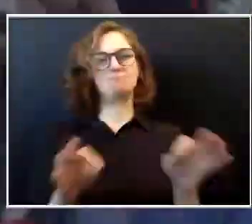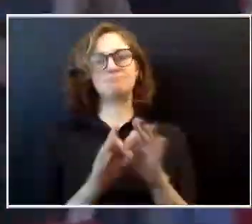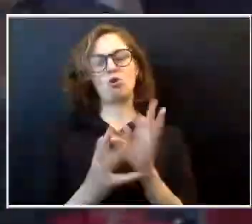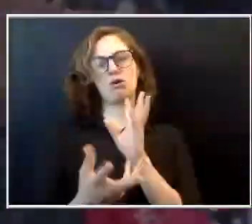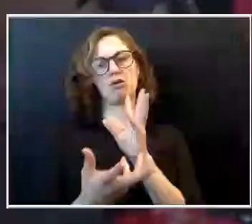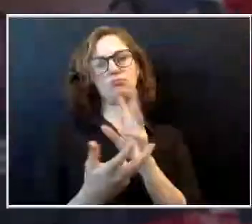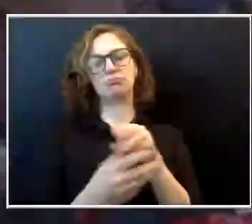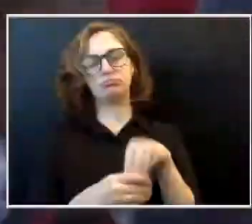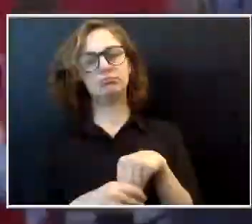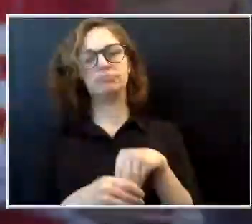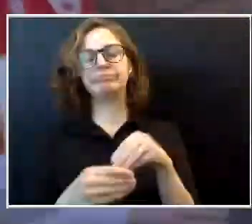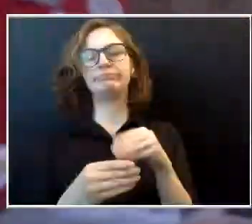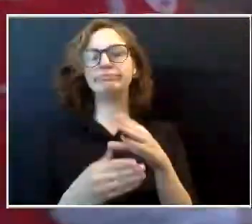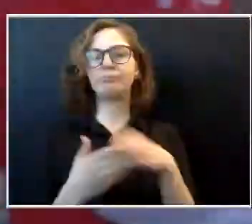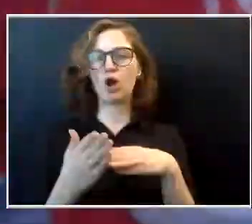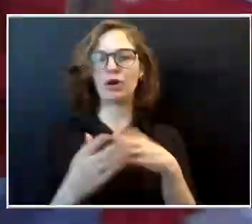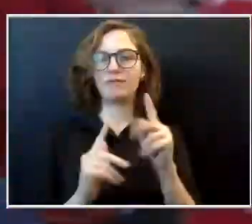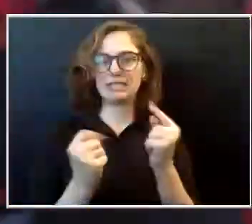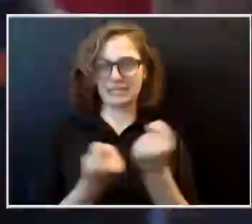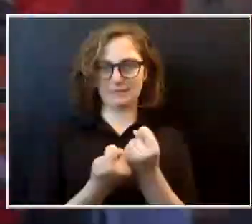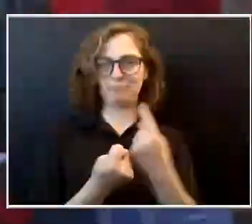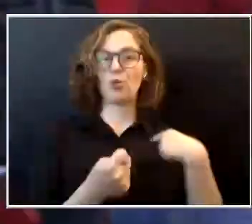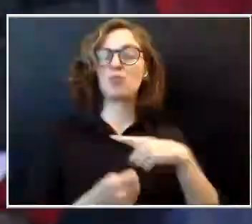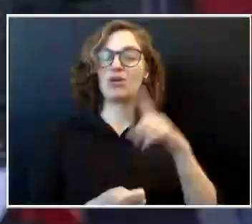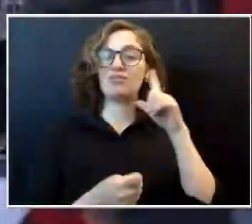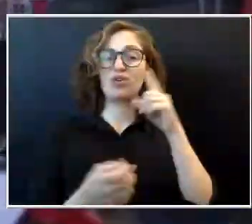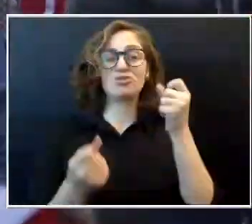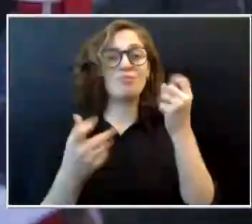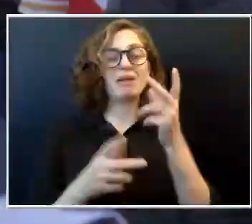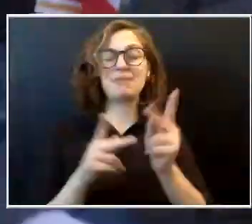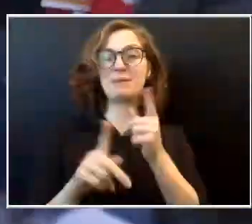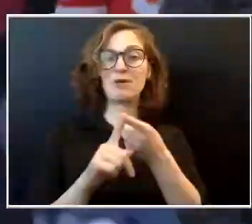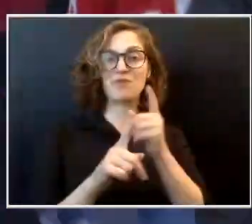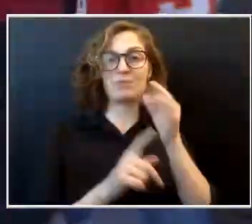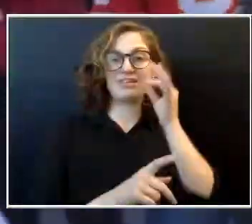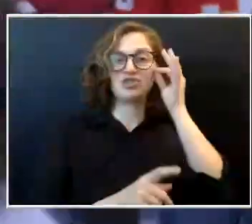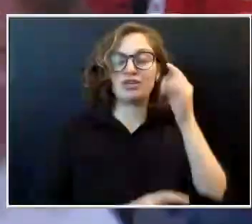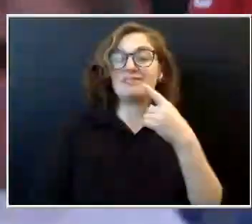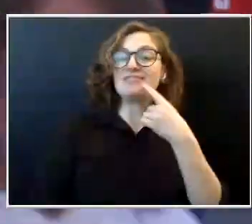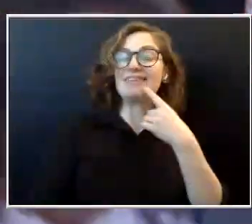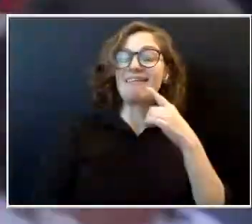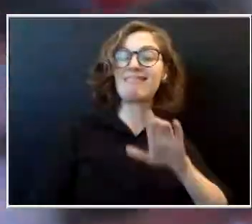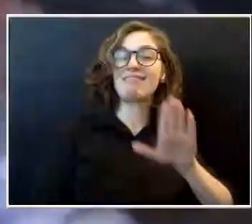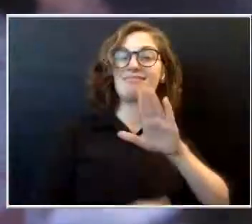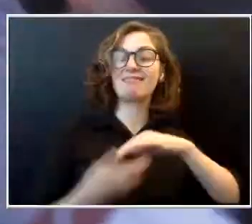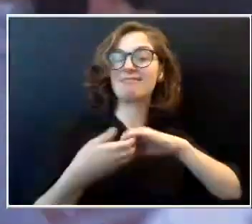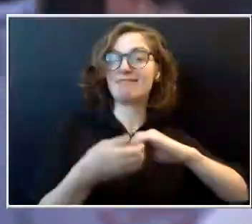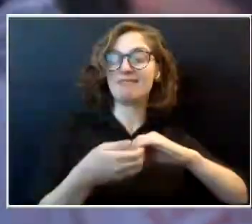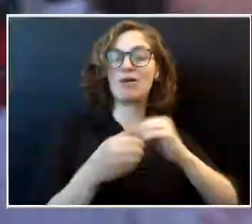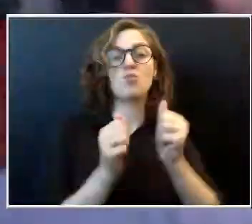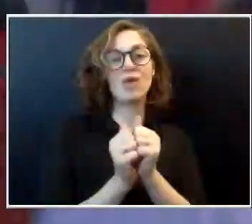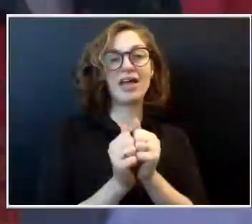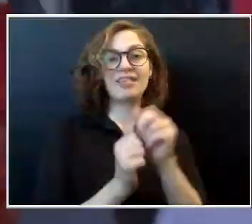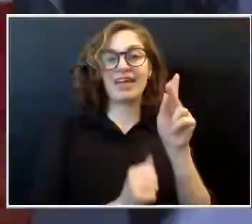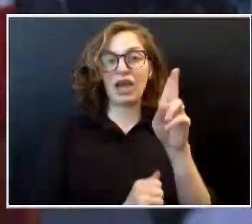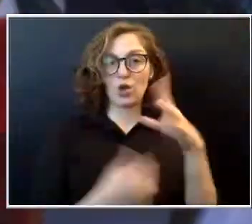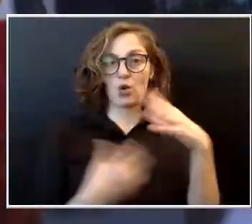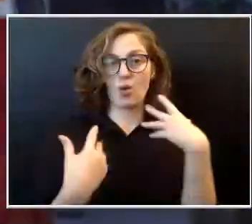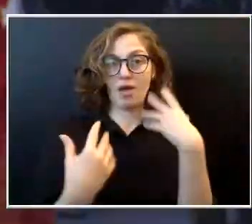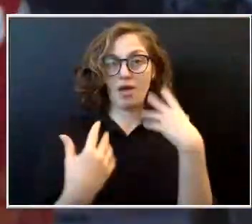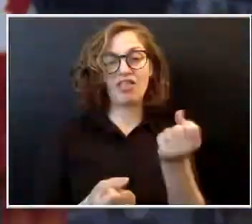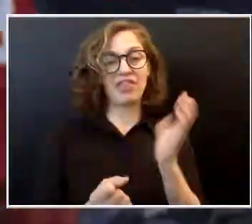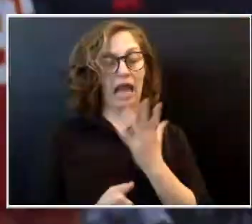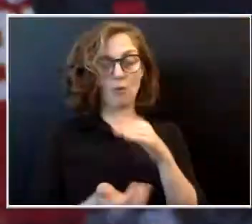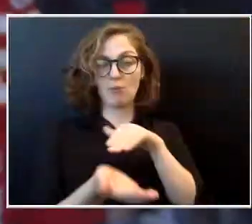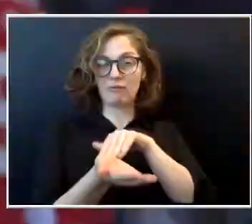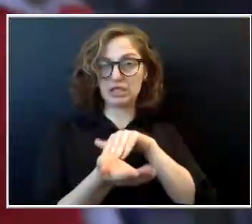leadership on so many occasions say that their partnership with the University of Kansas Health System and our physicians give